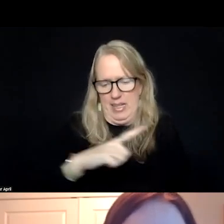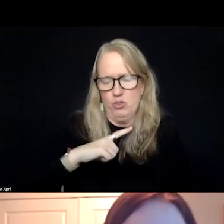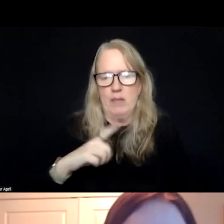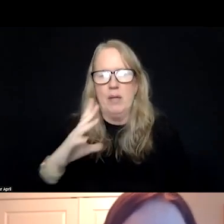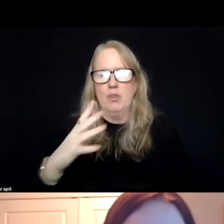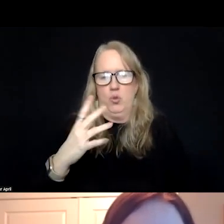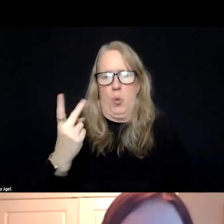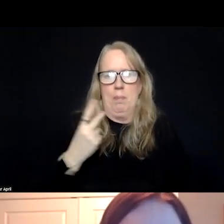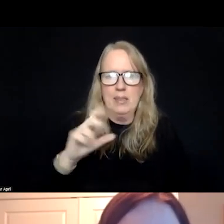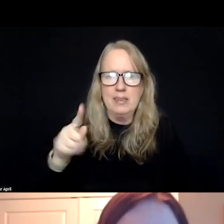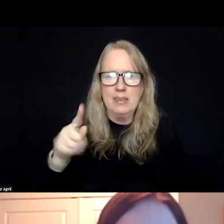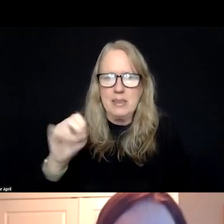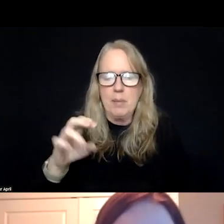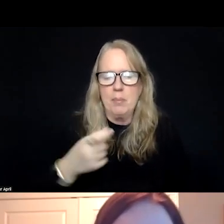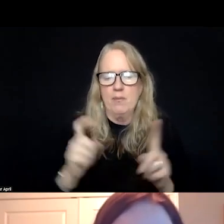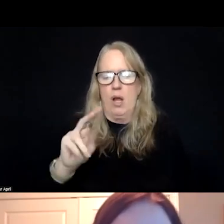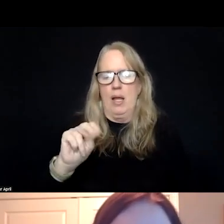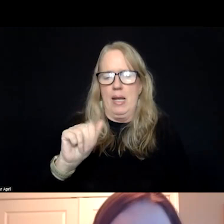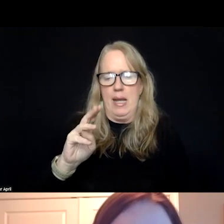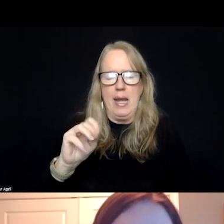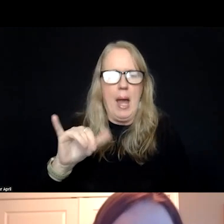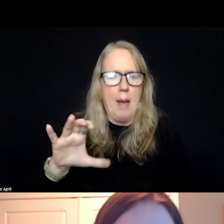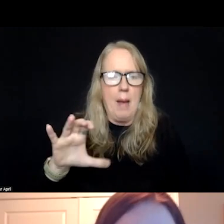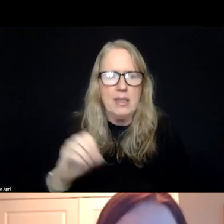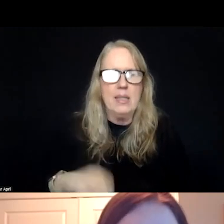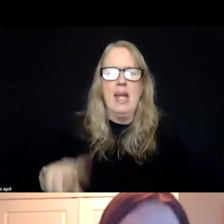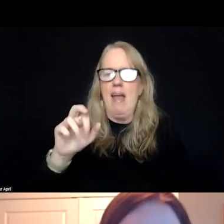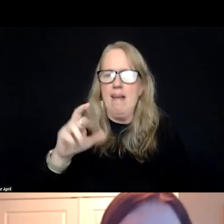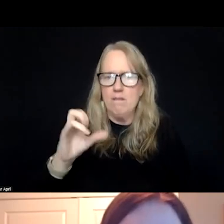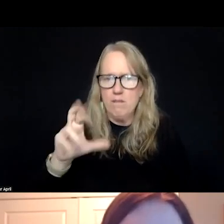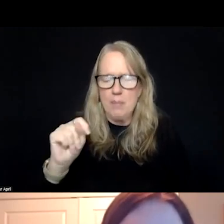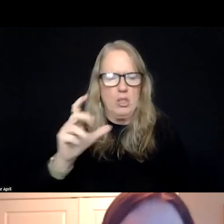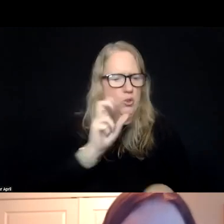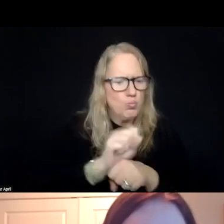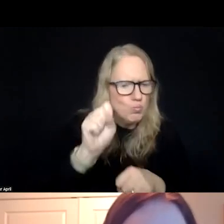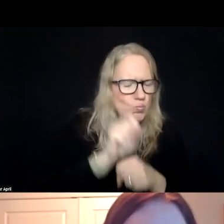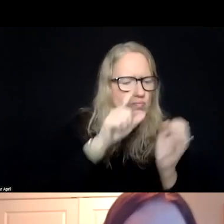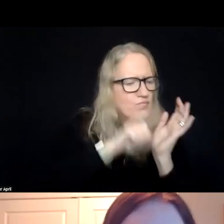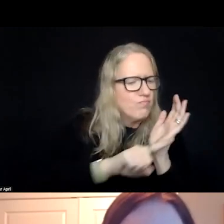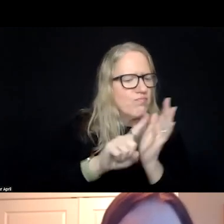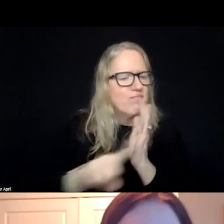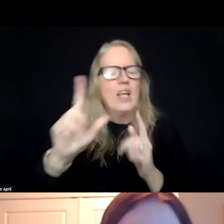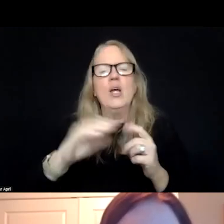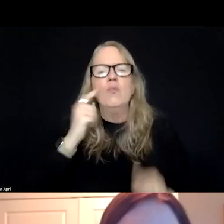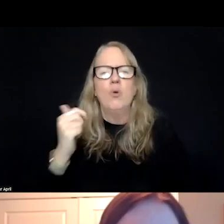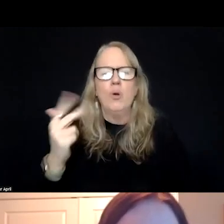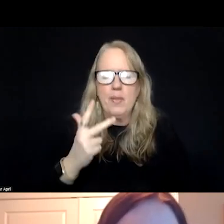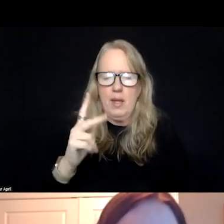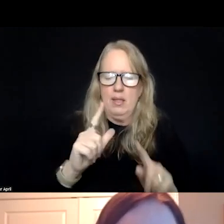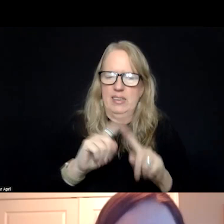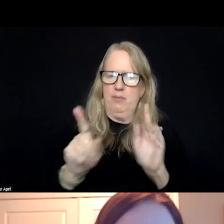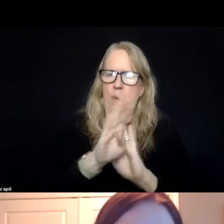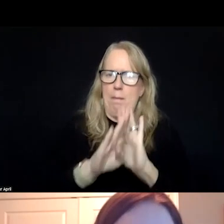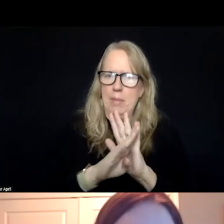and myself from NAMI and Vibrant are hard at work tracking the 988 and mobile crisis related bills.